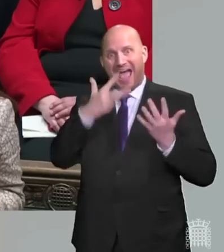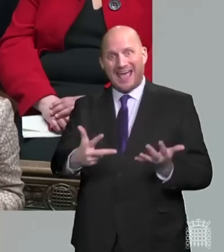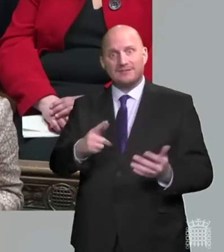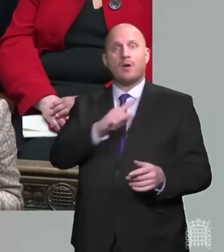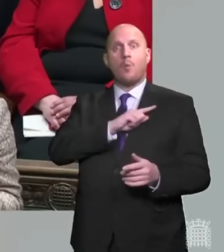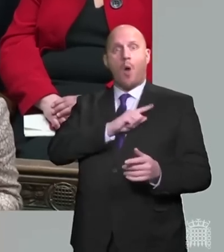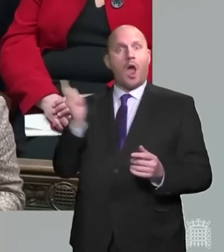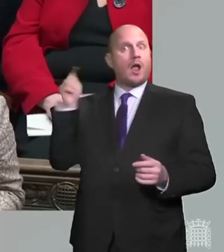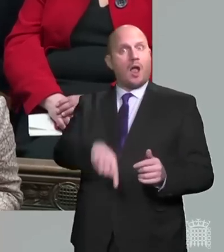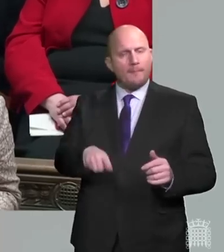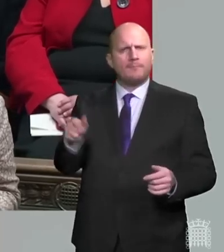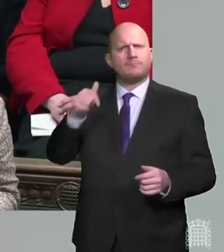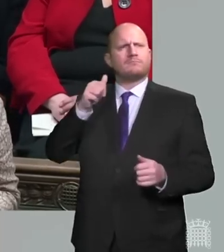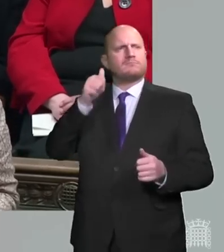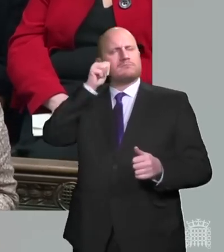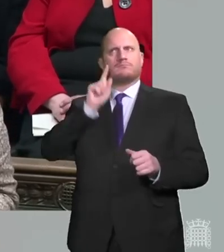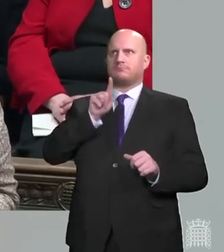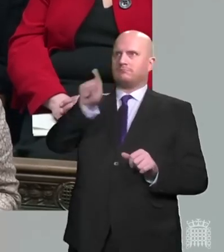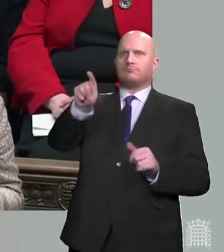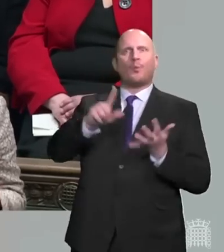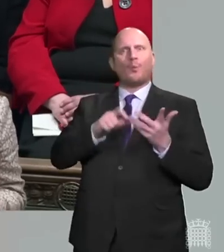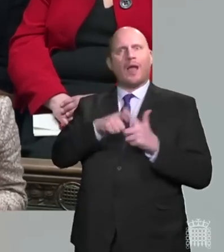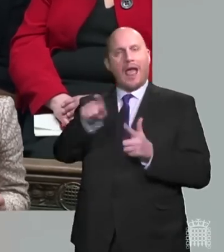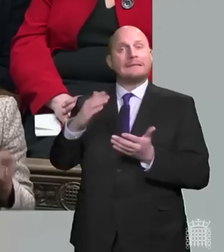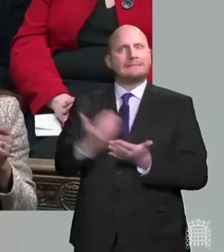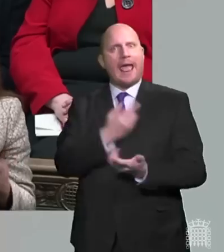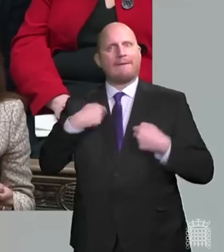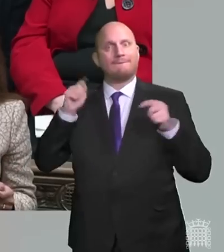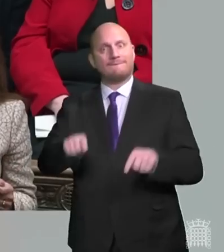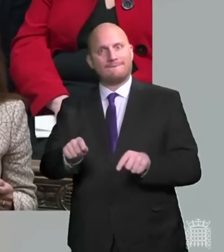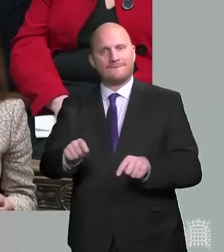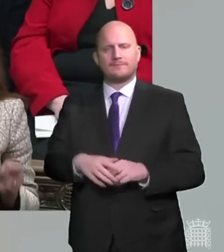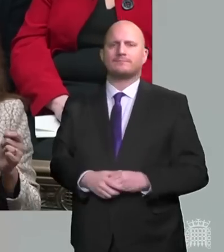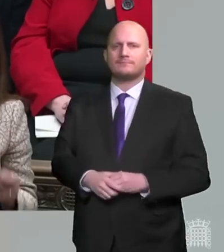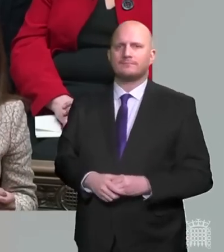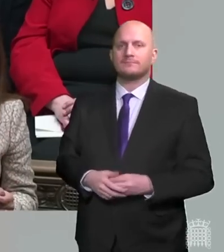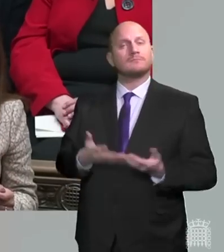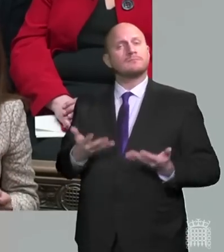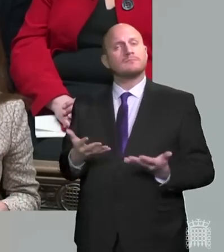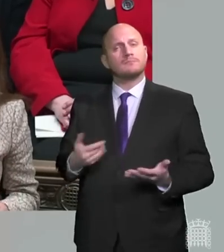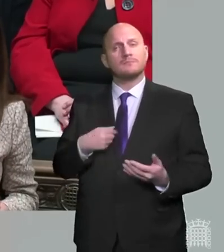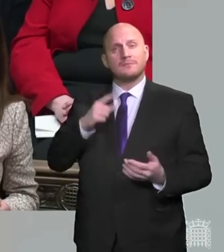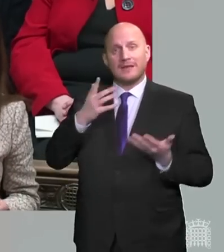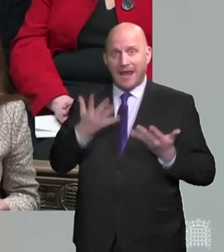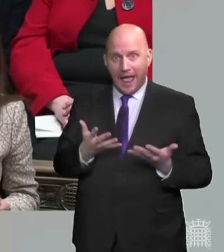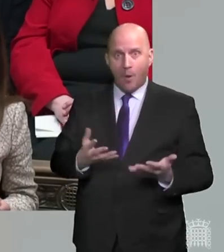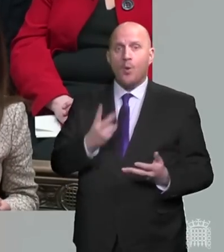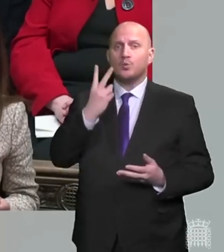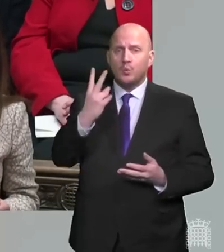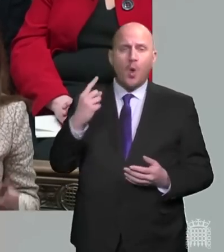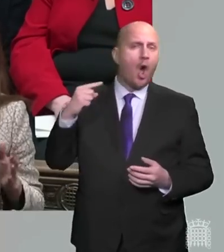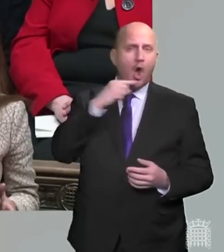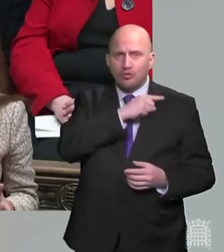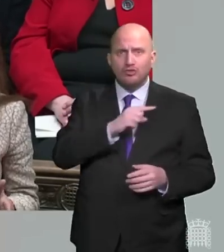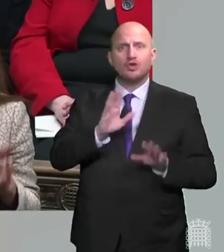This week, I also read the government's own statistics, which said that there are 200 asylum-seeking, unaccompanied